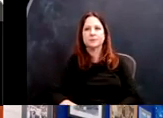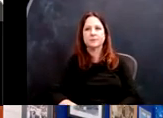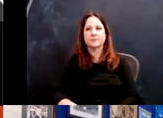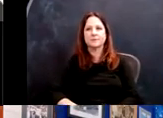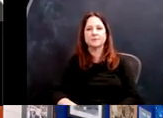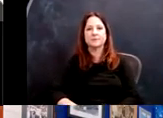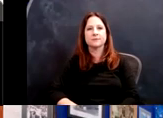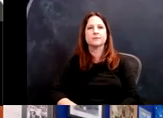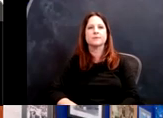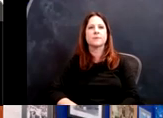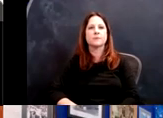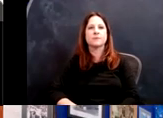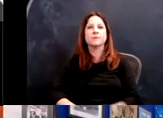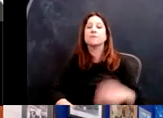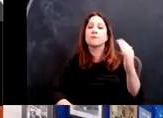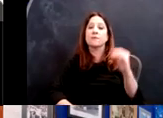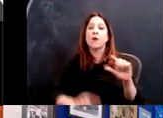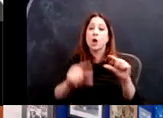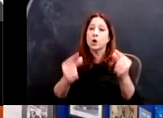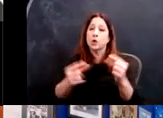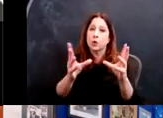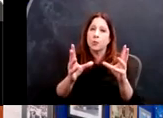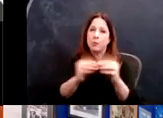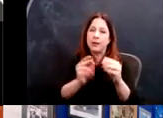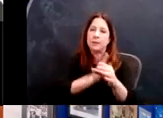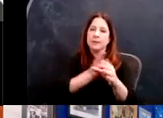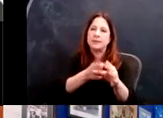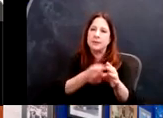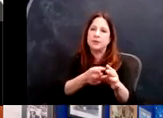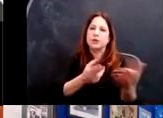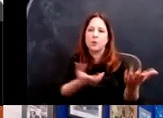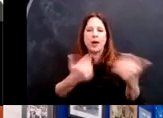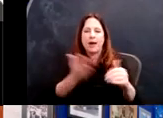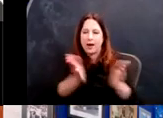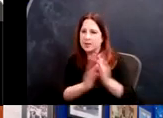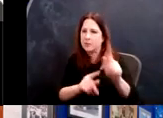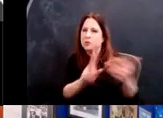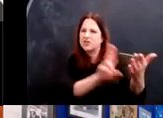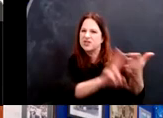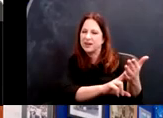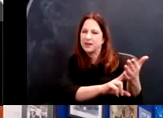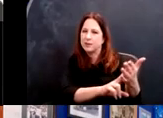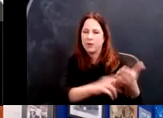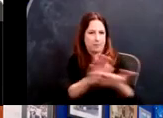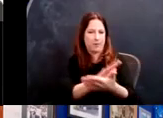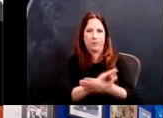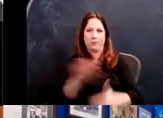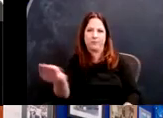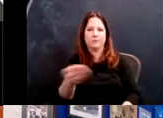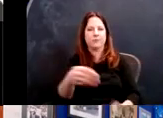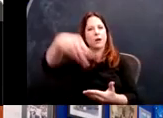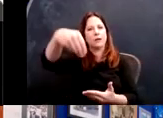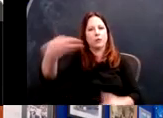Again, group meeting participation. We do ask people to, you know, to sign in for a group. We pass around a